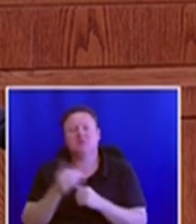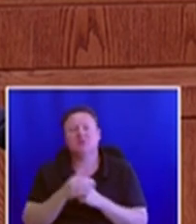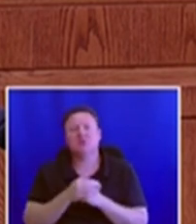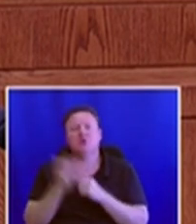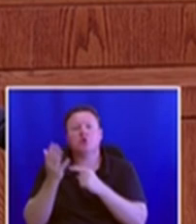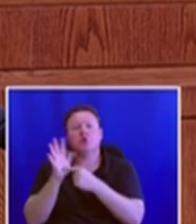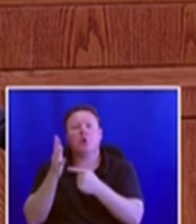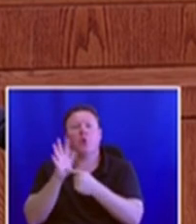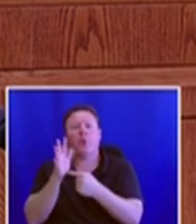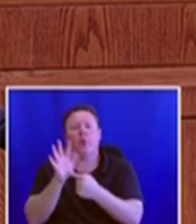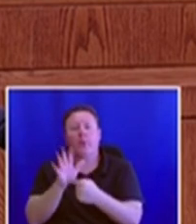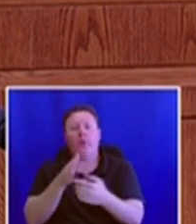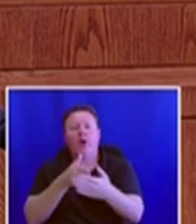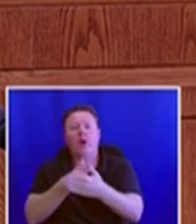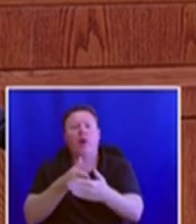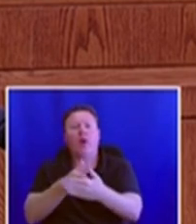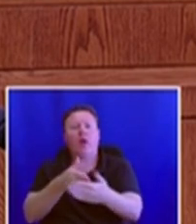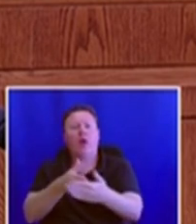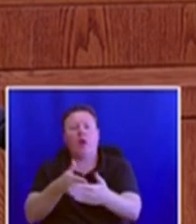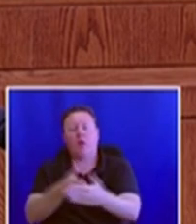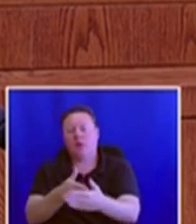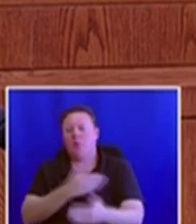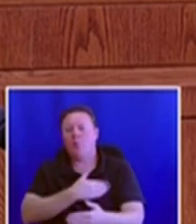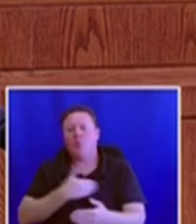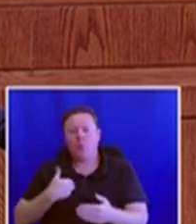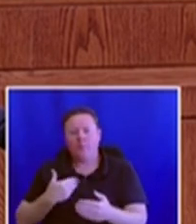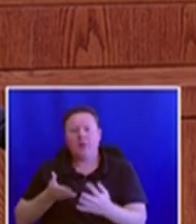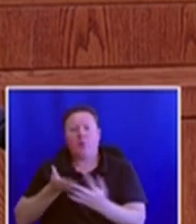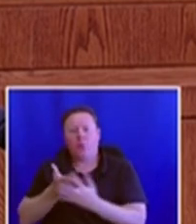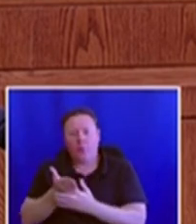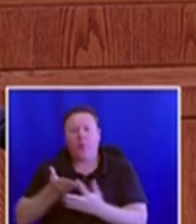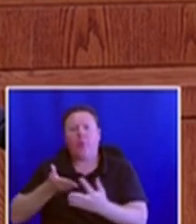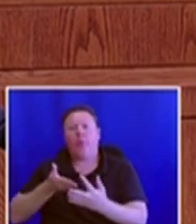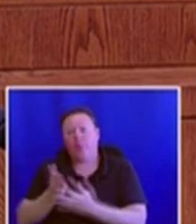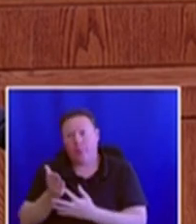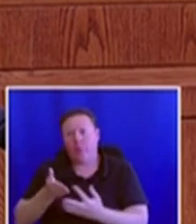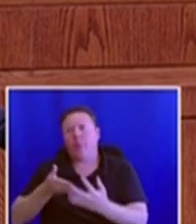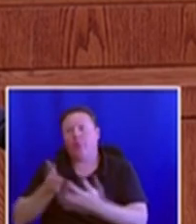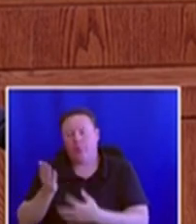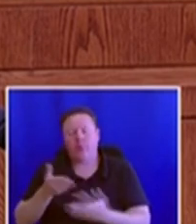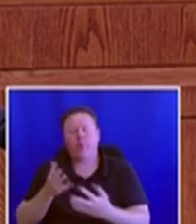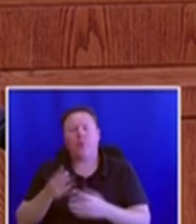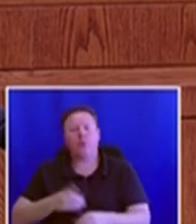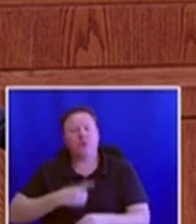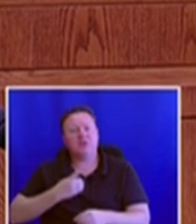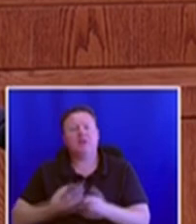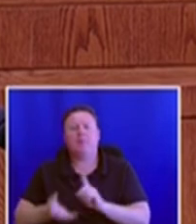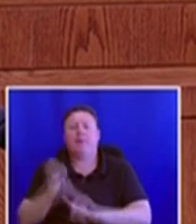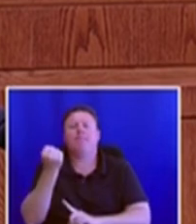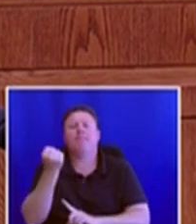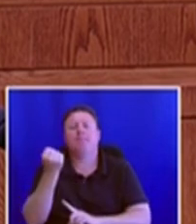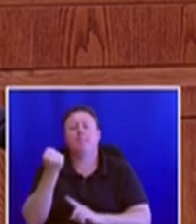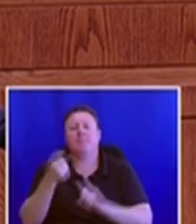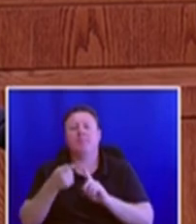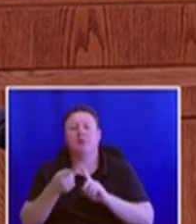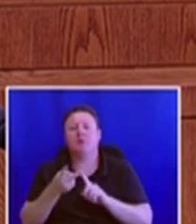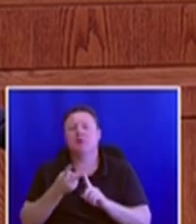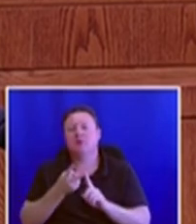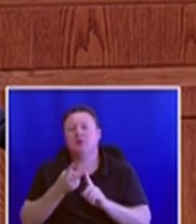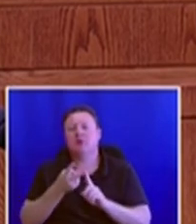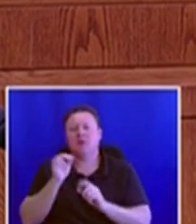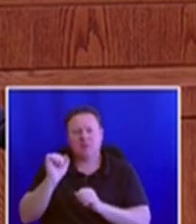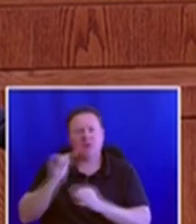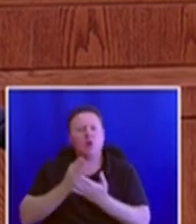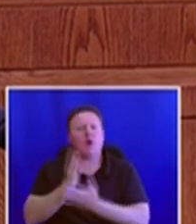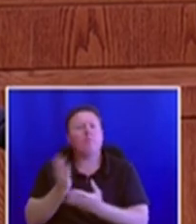to the obstacles that women must conquer to secure their dignity and what is